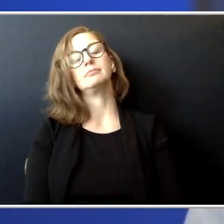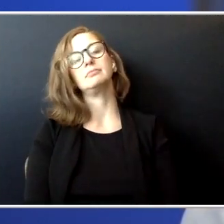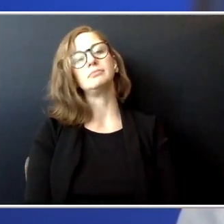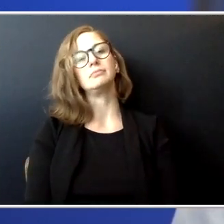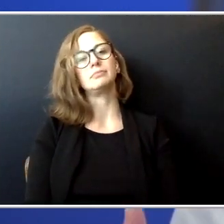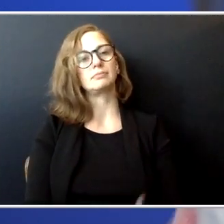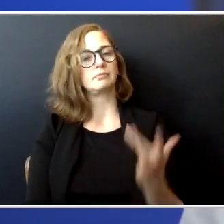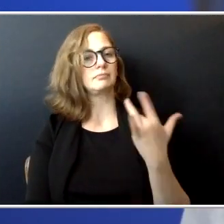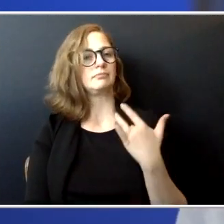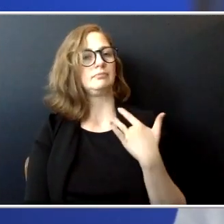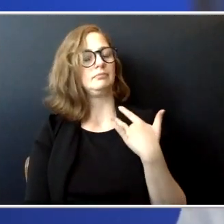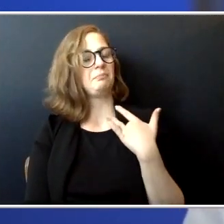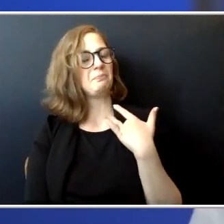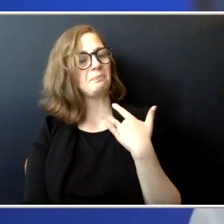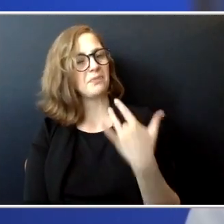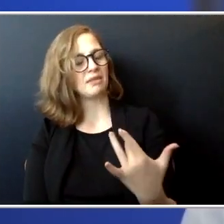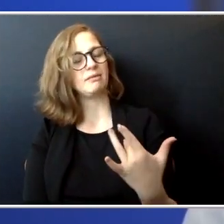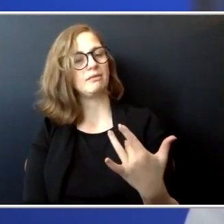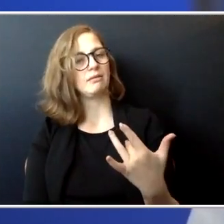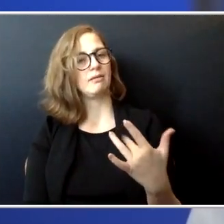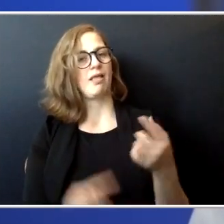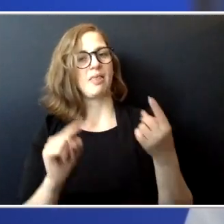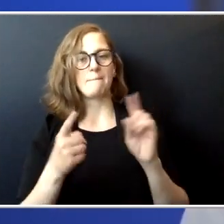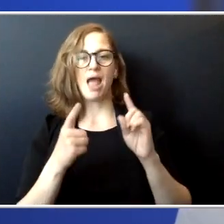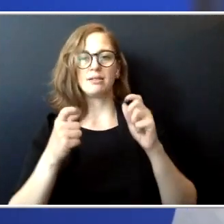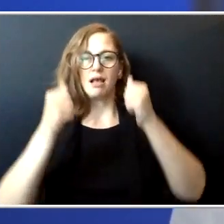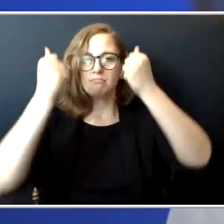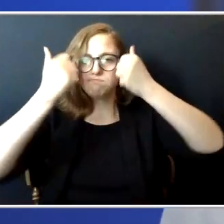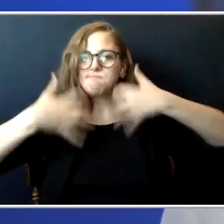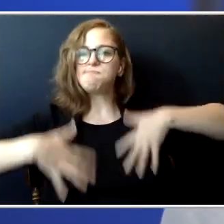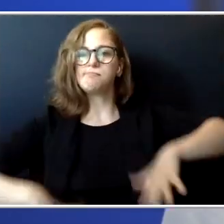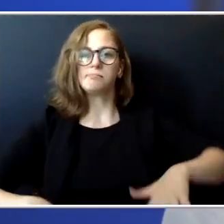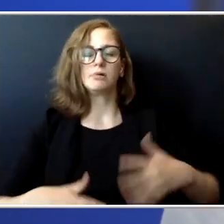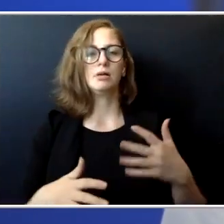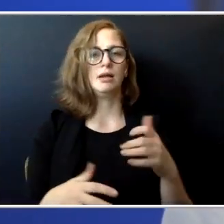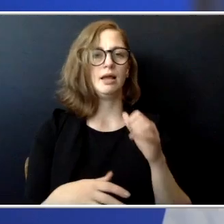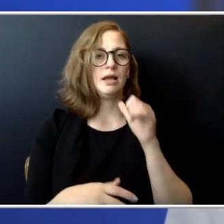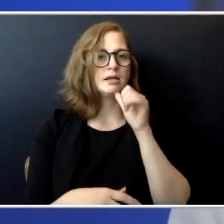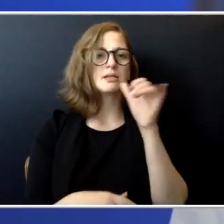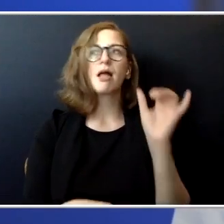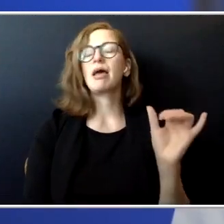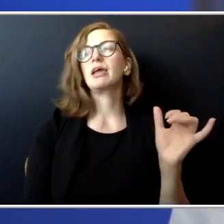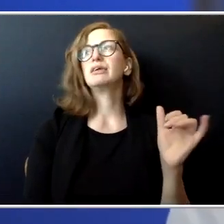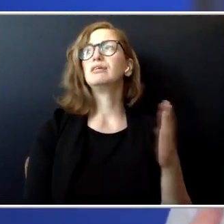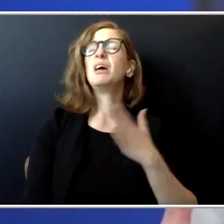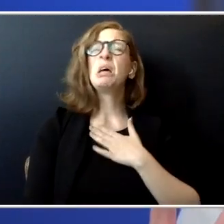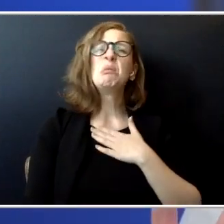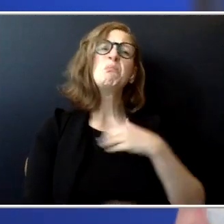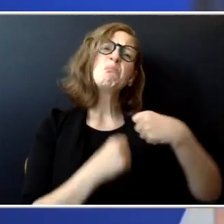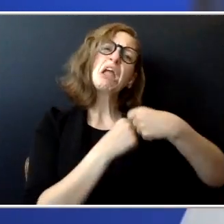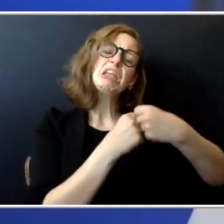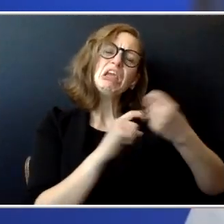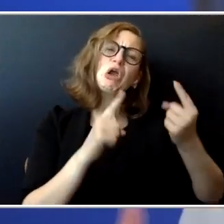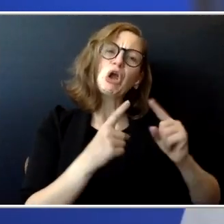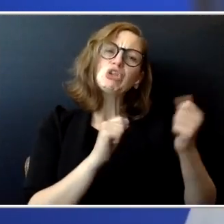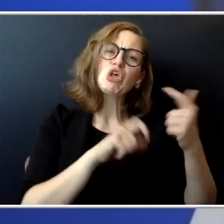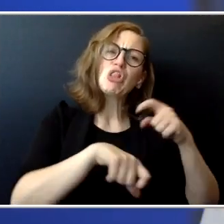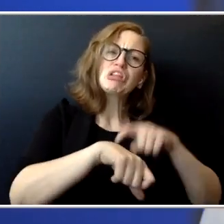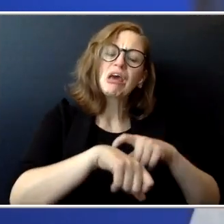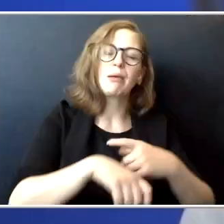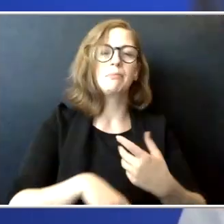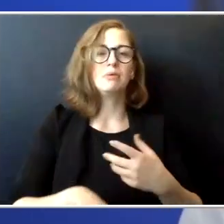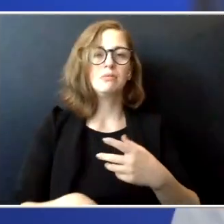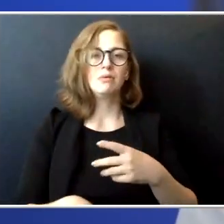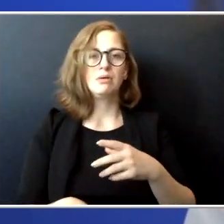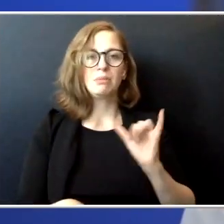more, I say, sort of all over. So it's not so much like my knee hurts all the time. It's more, I have this kind of aches and pains